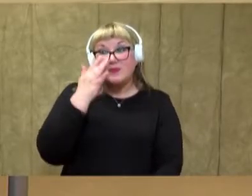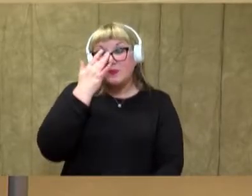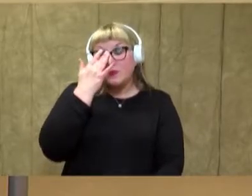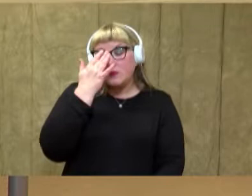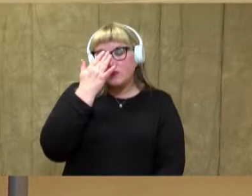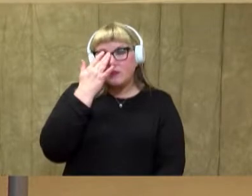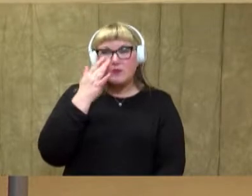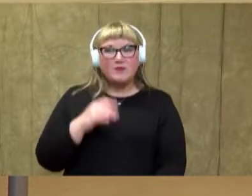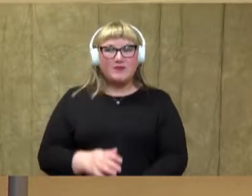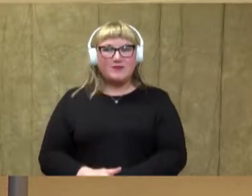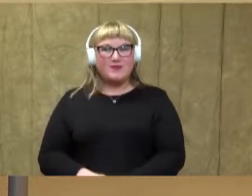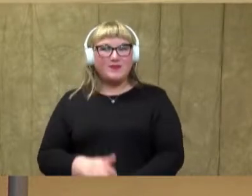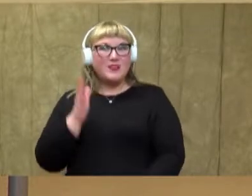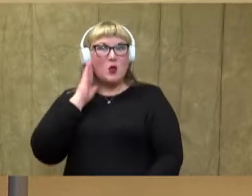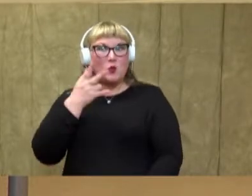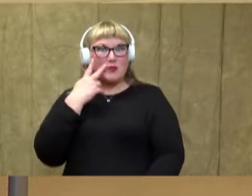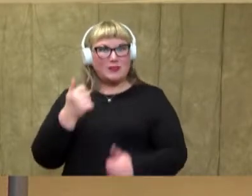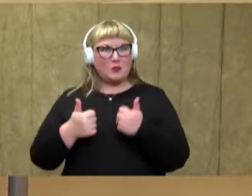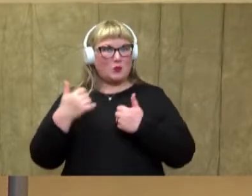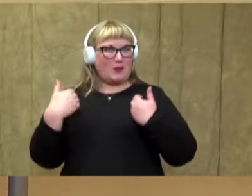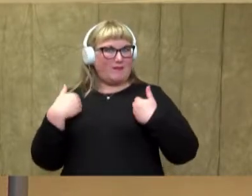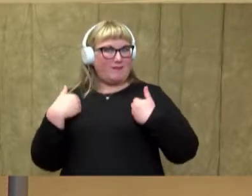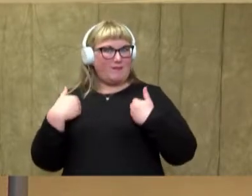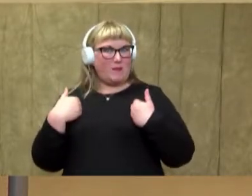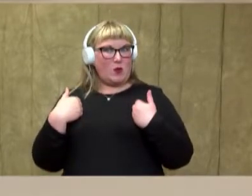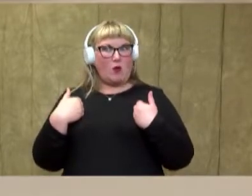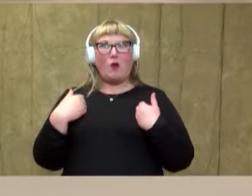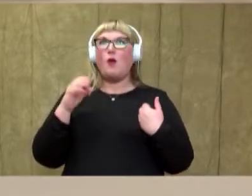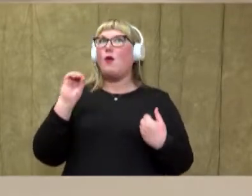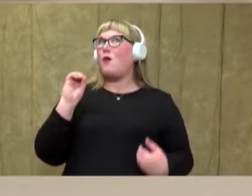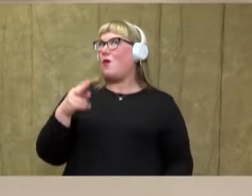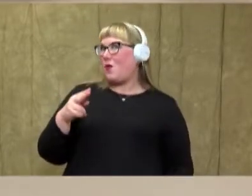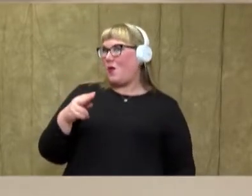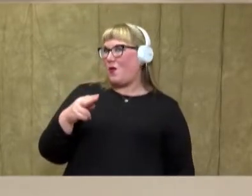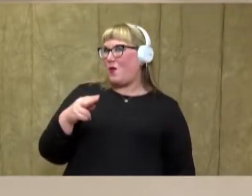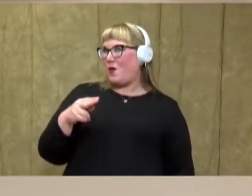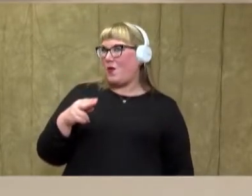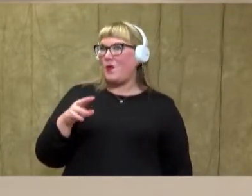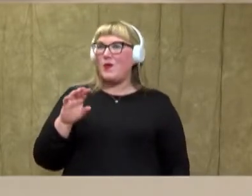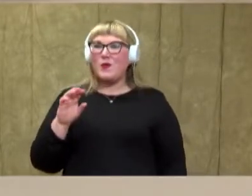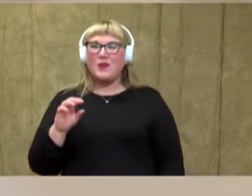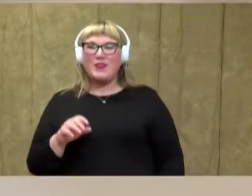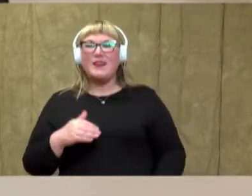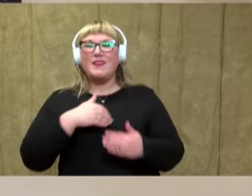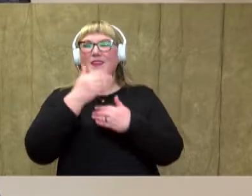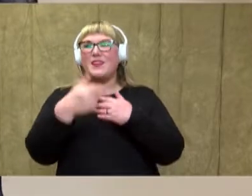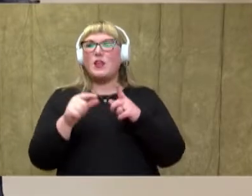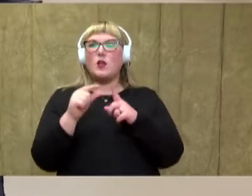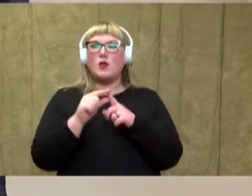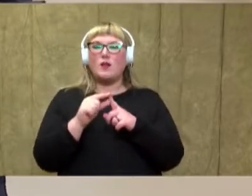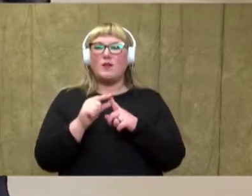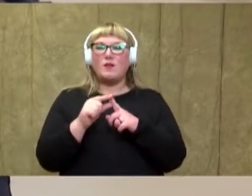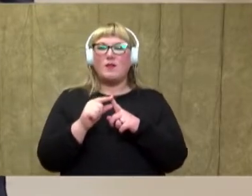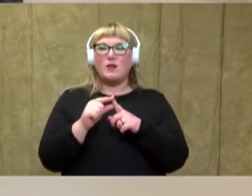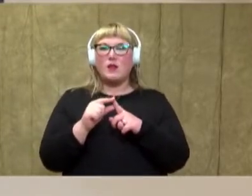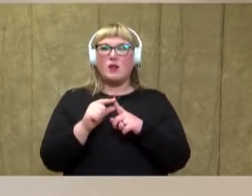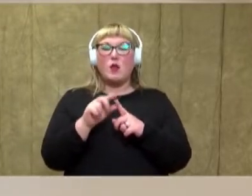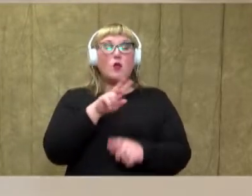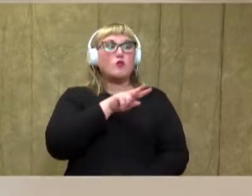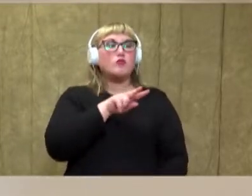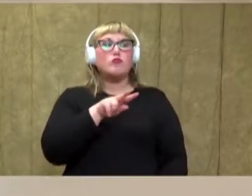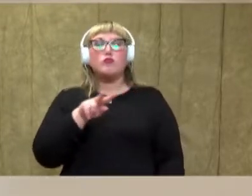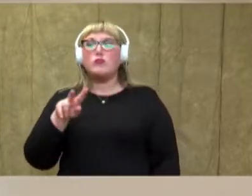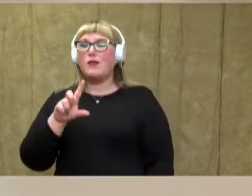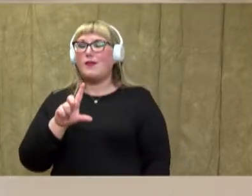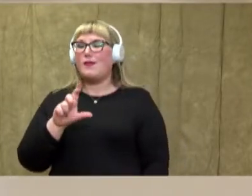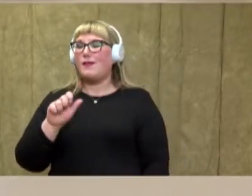I'm going to see which one I have. Oh, here's our next word. Here we go, friends. Remember, look all